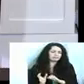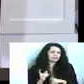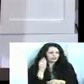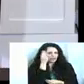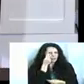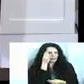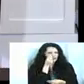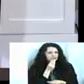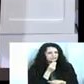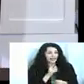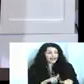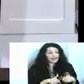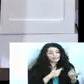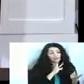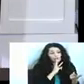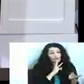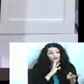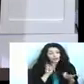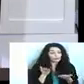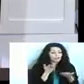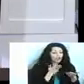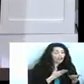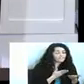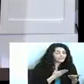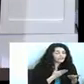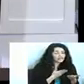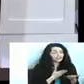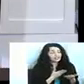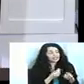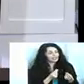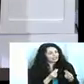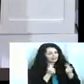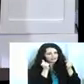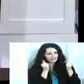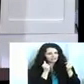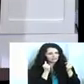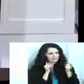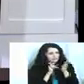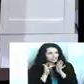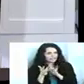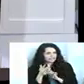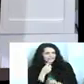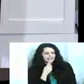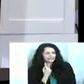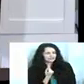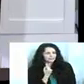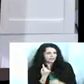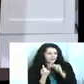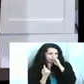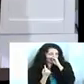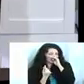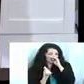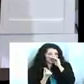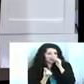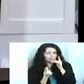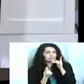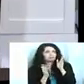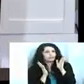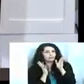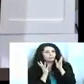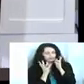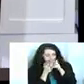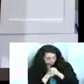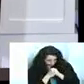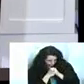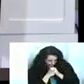living water that was being offered to her. And then in the brief moment, Jesus then says something that once again she could have shut down